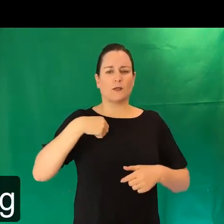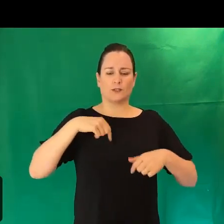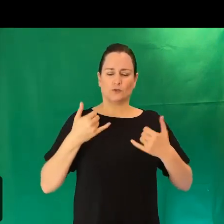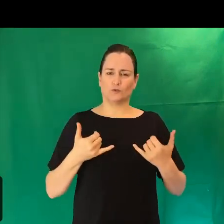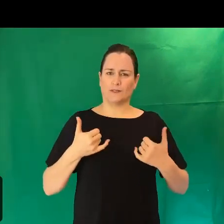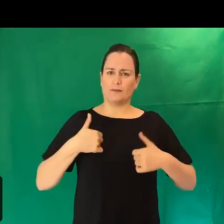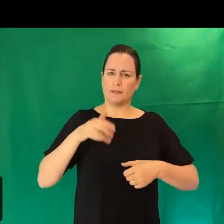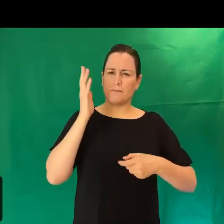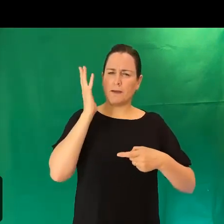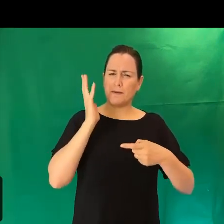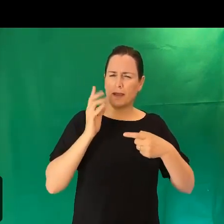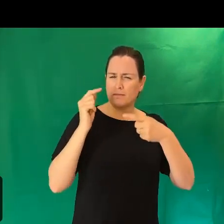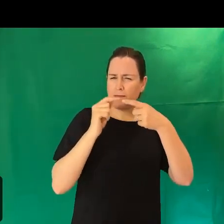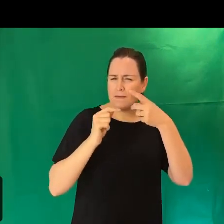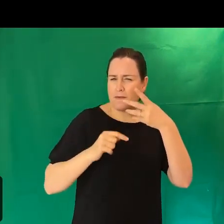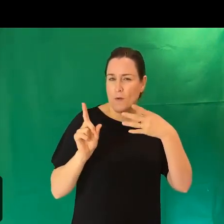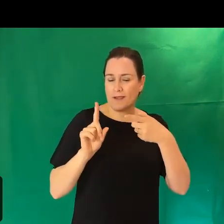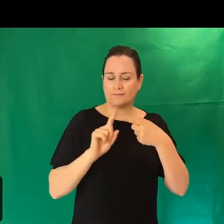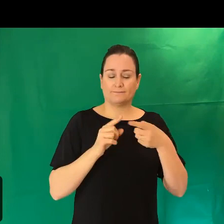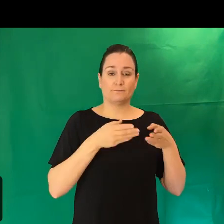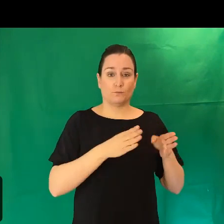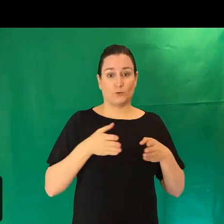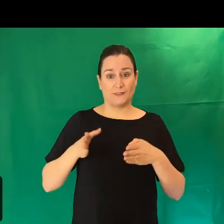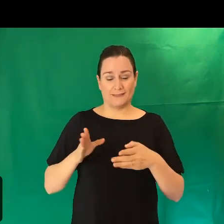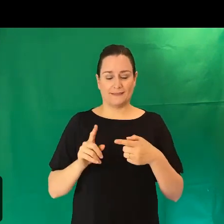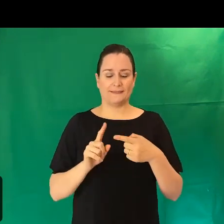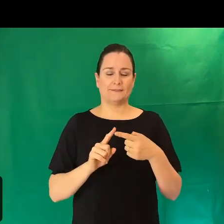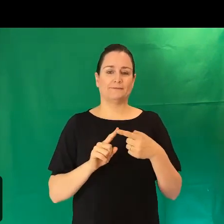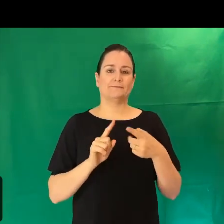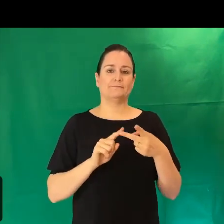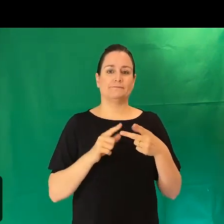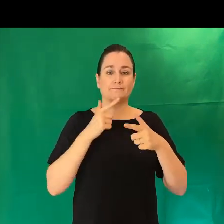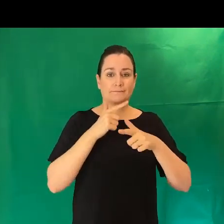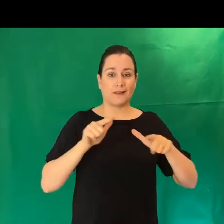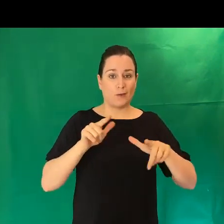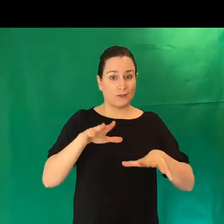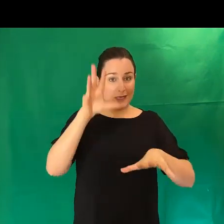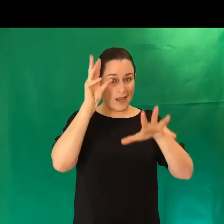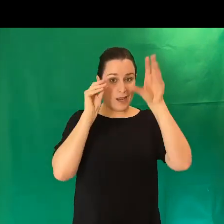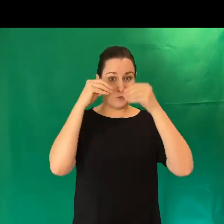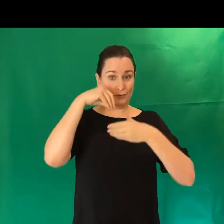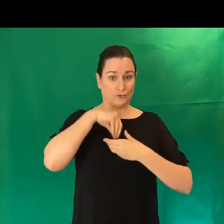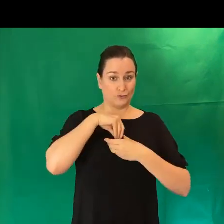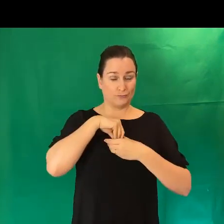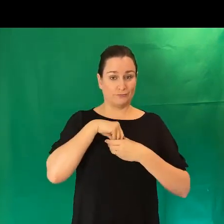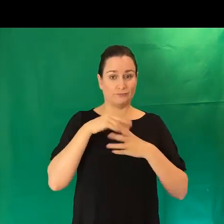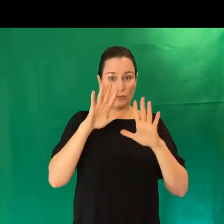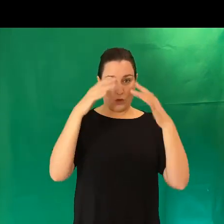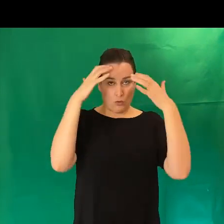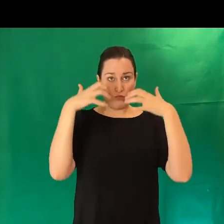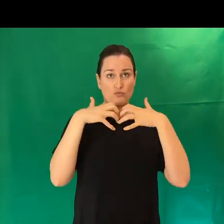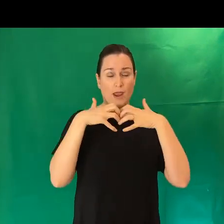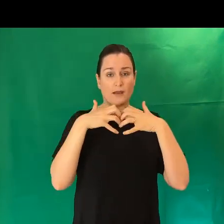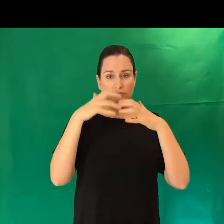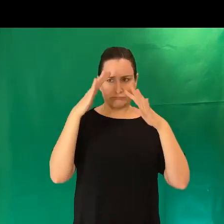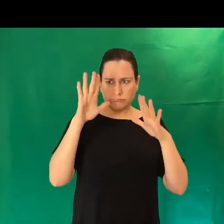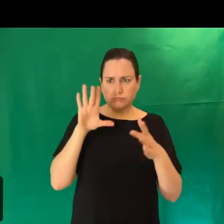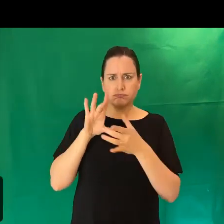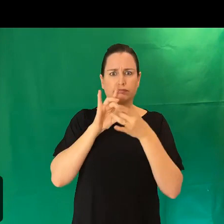what we're going to look at today. Modality, language acquisition, brain